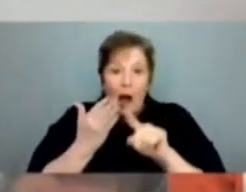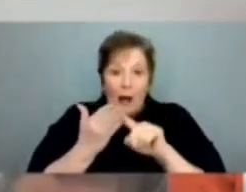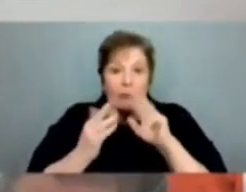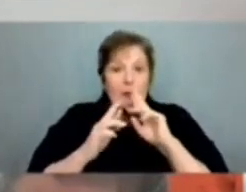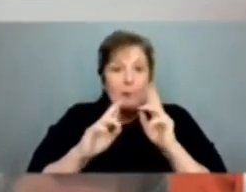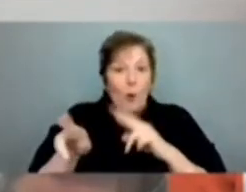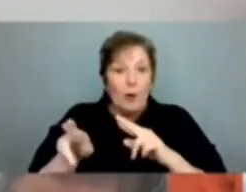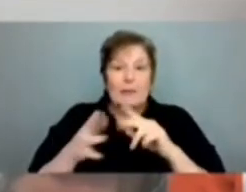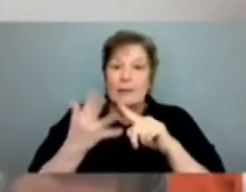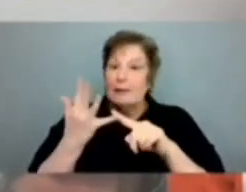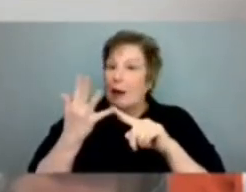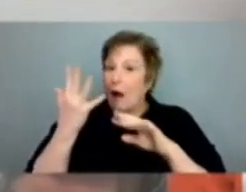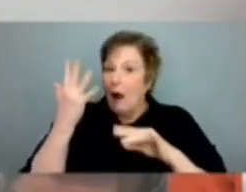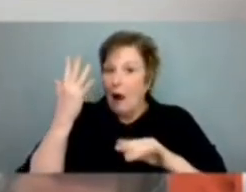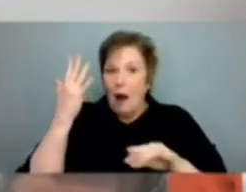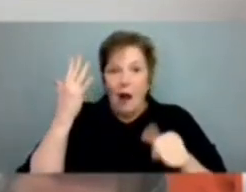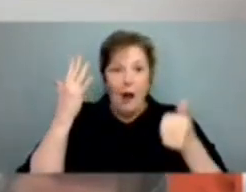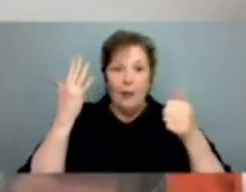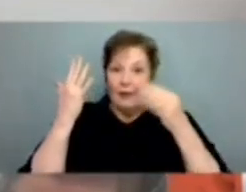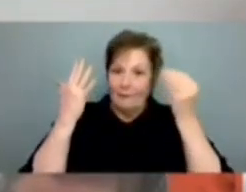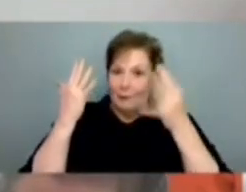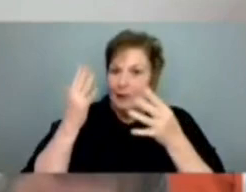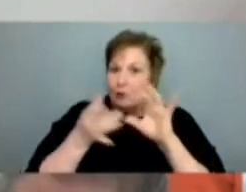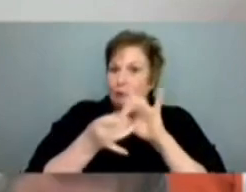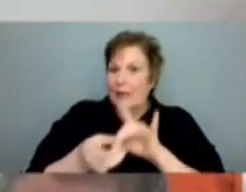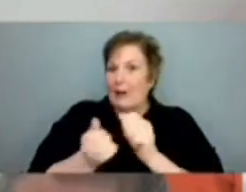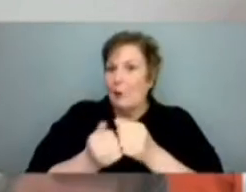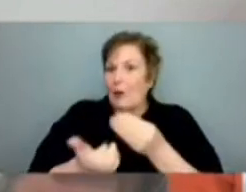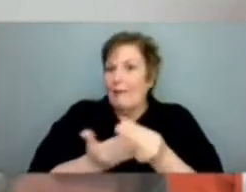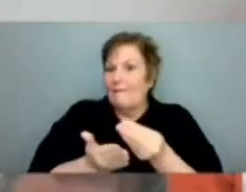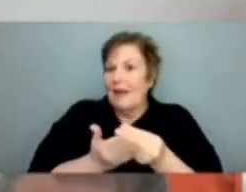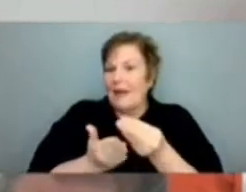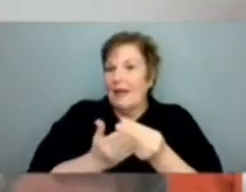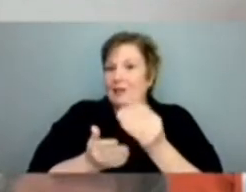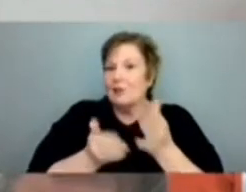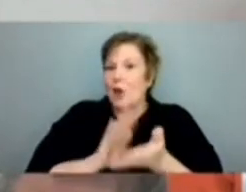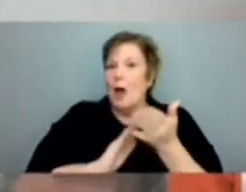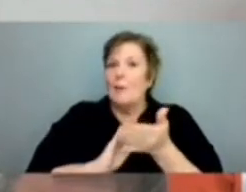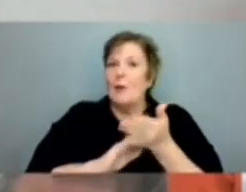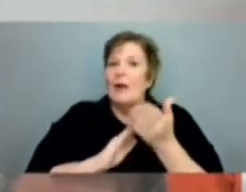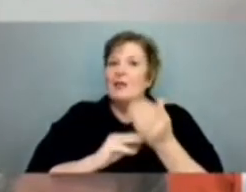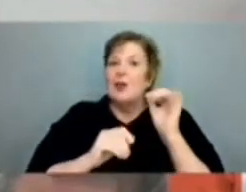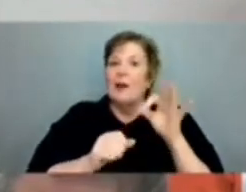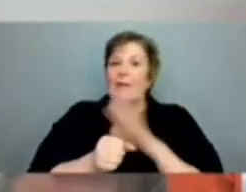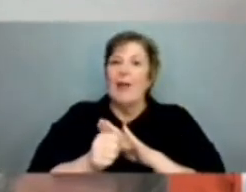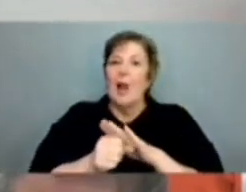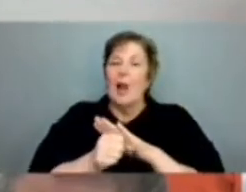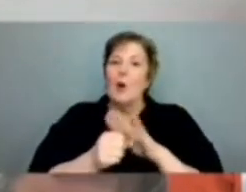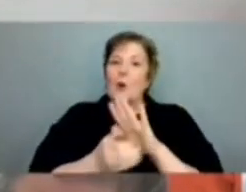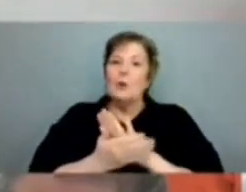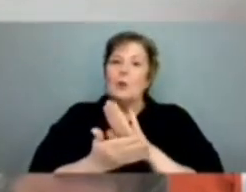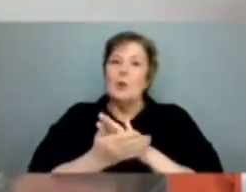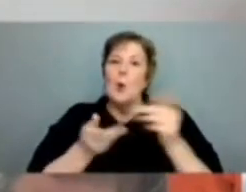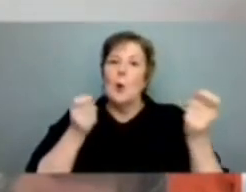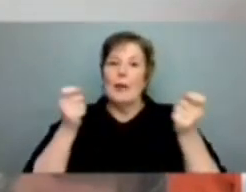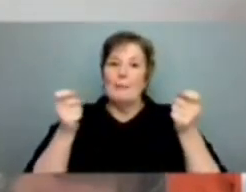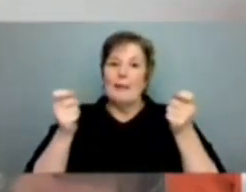information bearing on the financial operation of the local school administrative